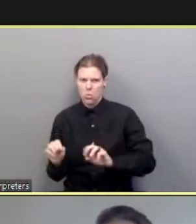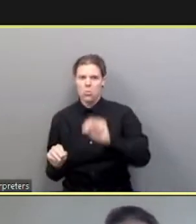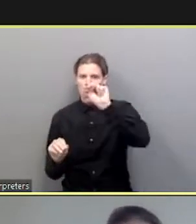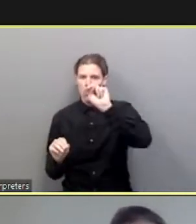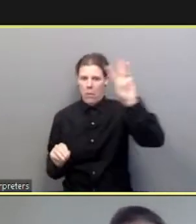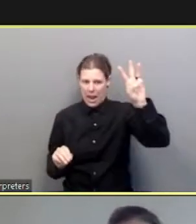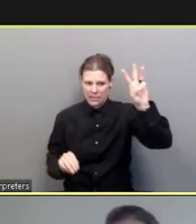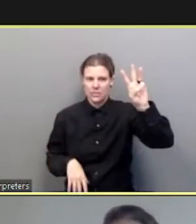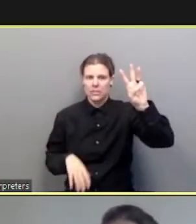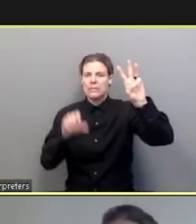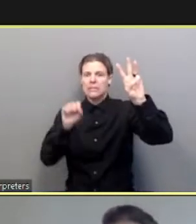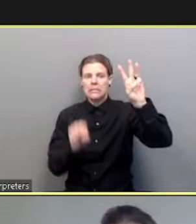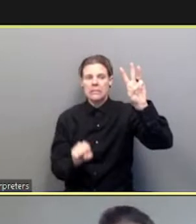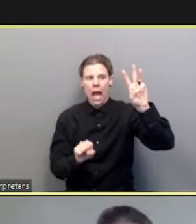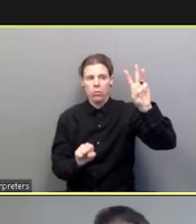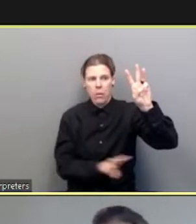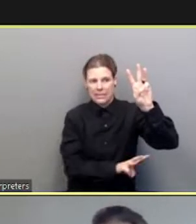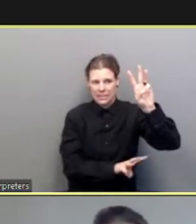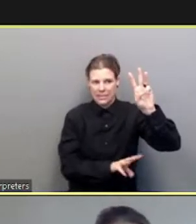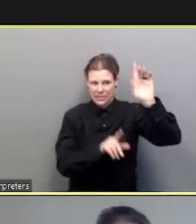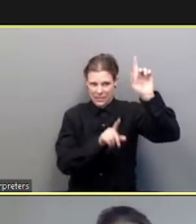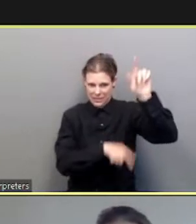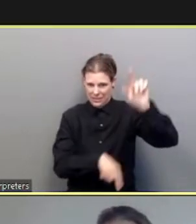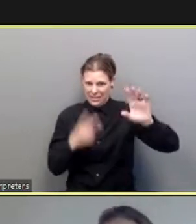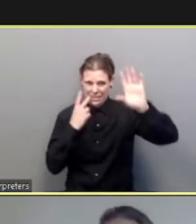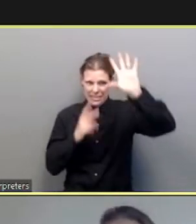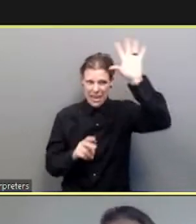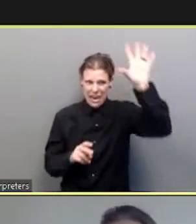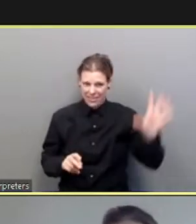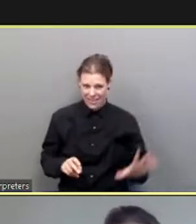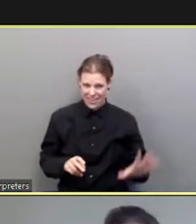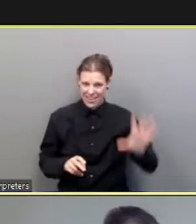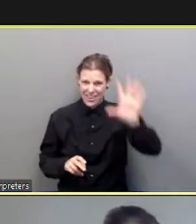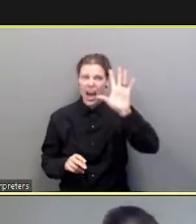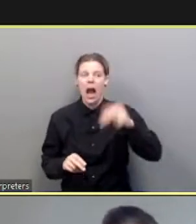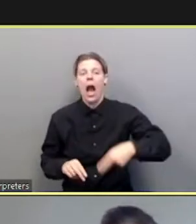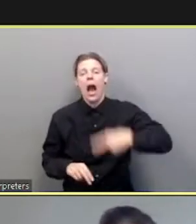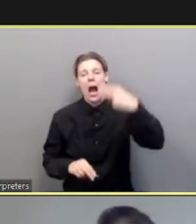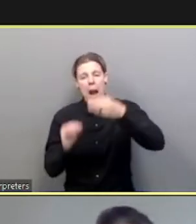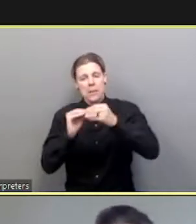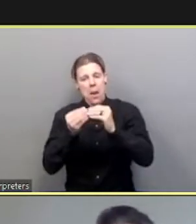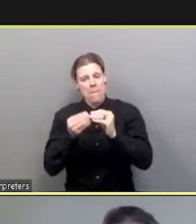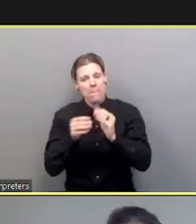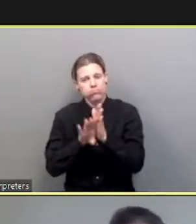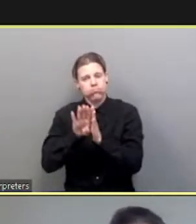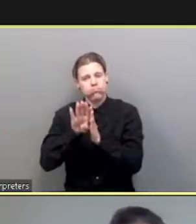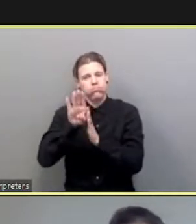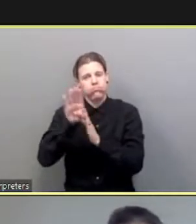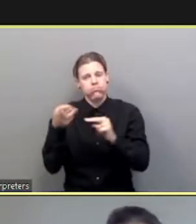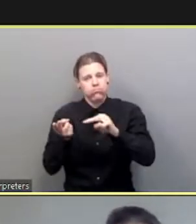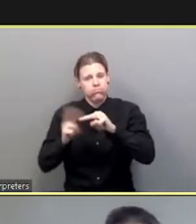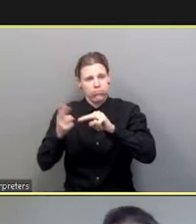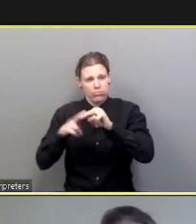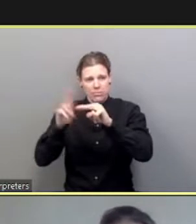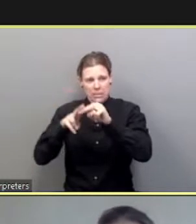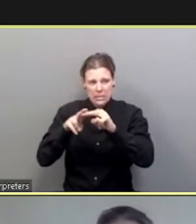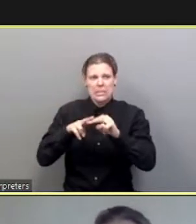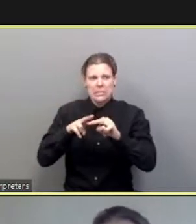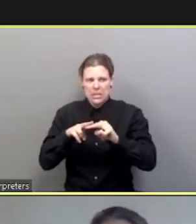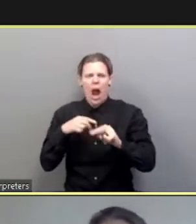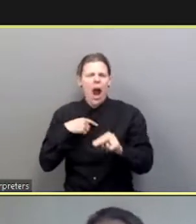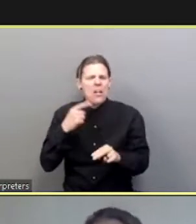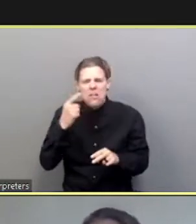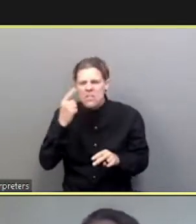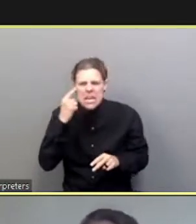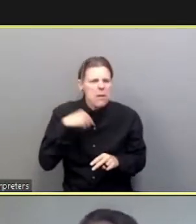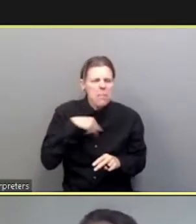region. These are high levels of case rates. And I believe I'll be able to show you later our level of community transmission